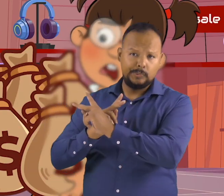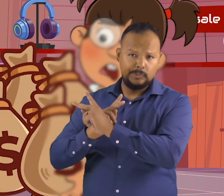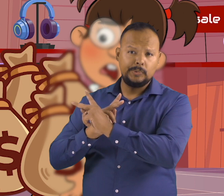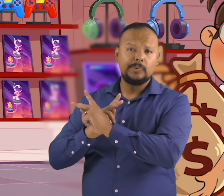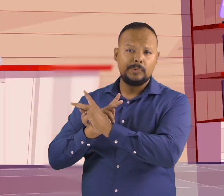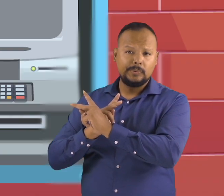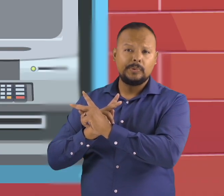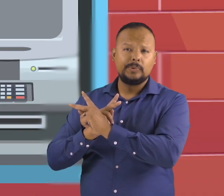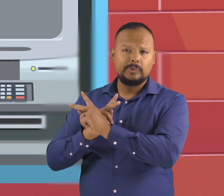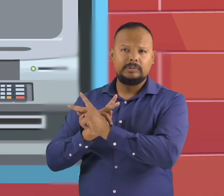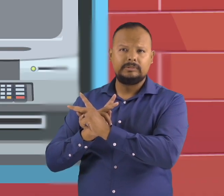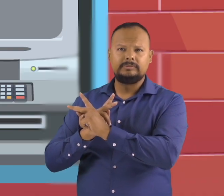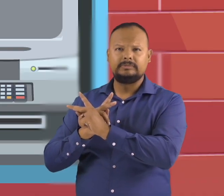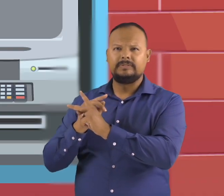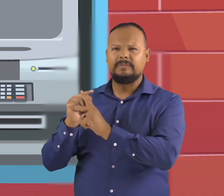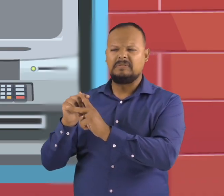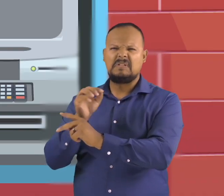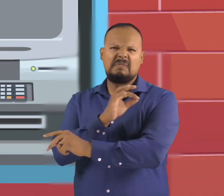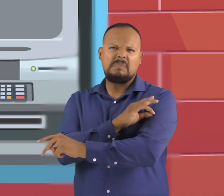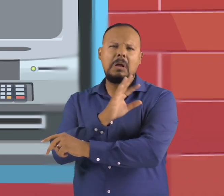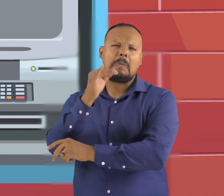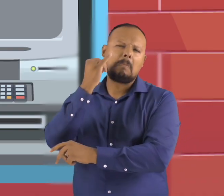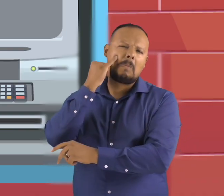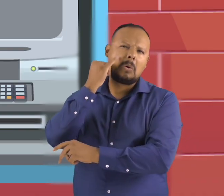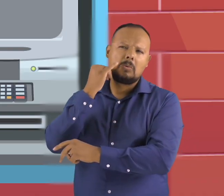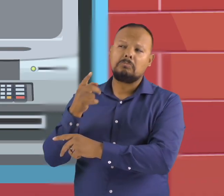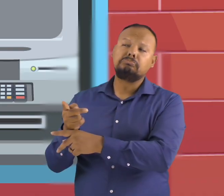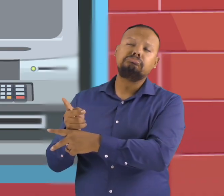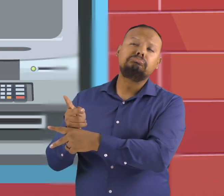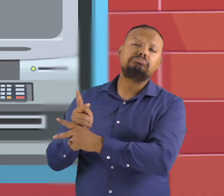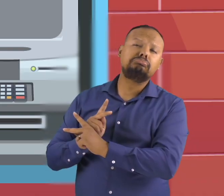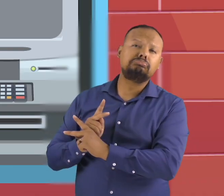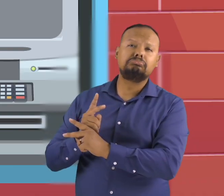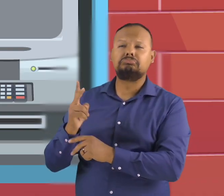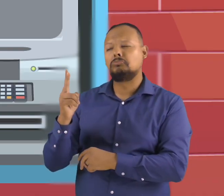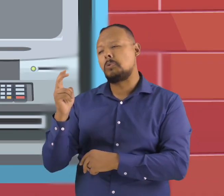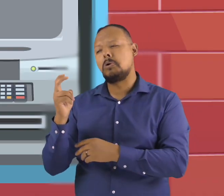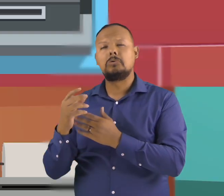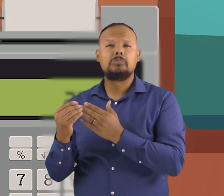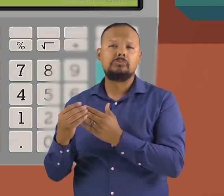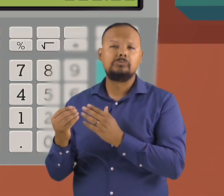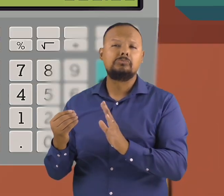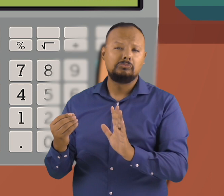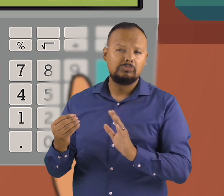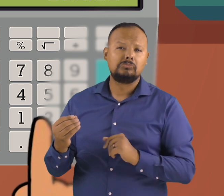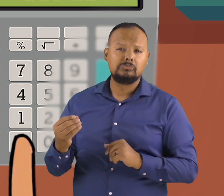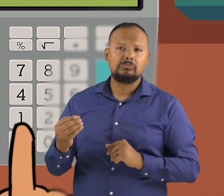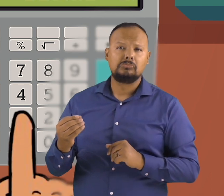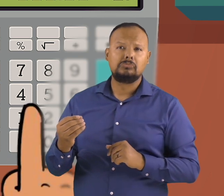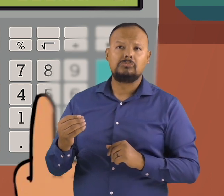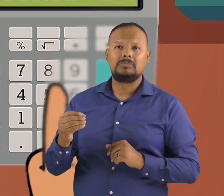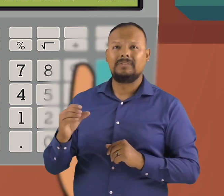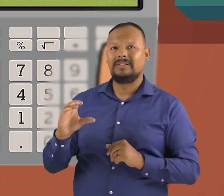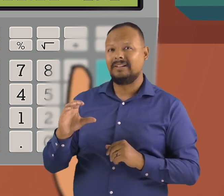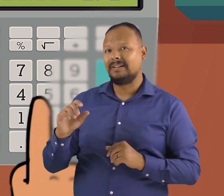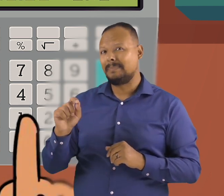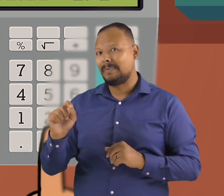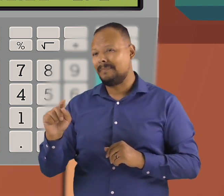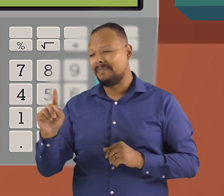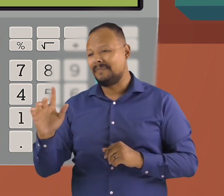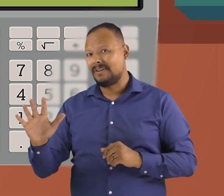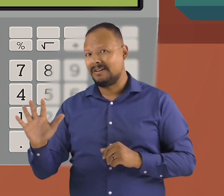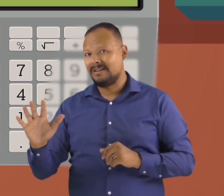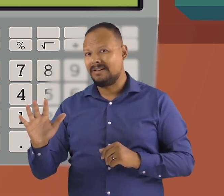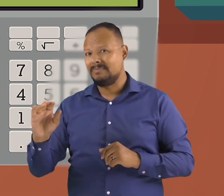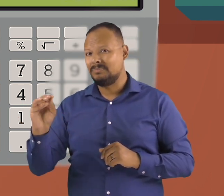true. If Frankie borrowed $200 instead of saving it, at a rate of 15% per year,